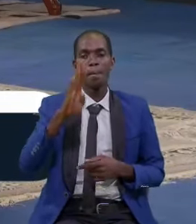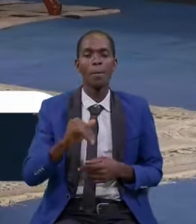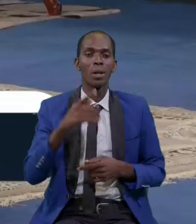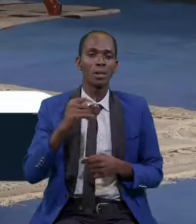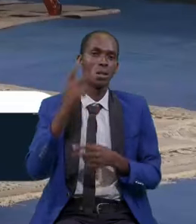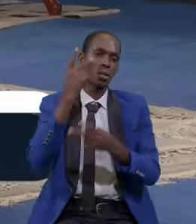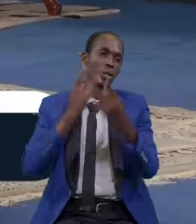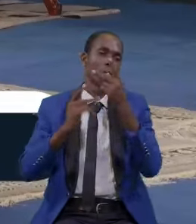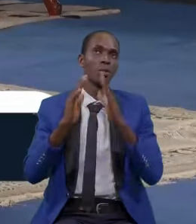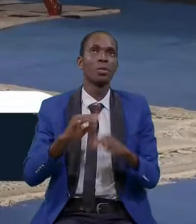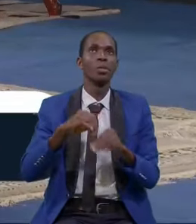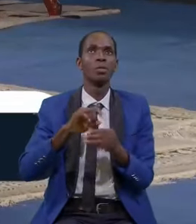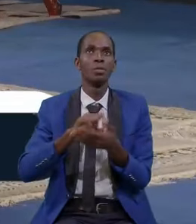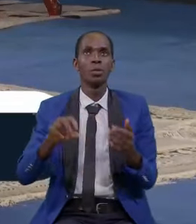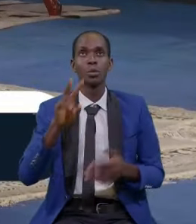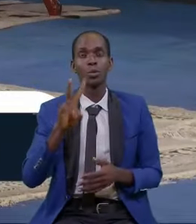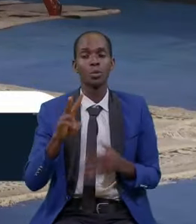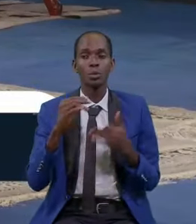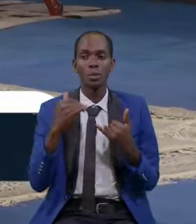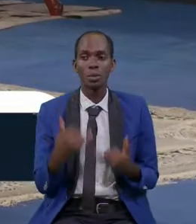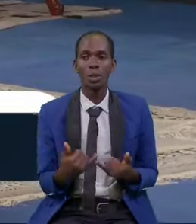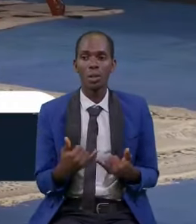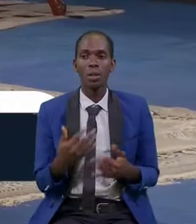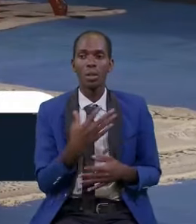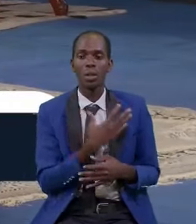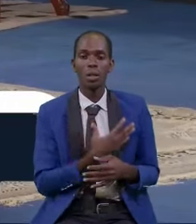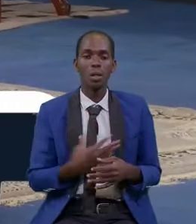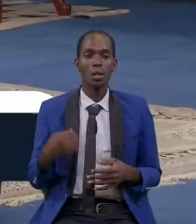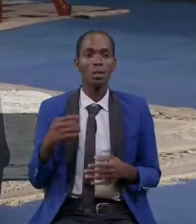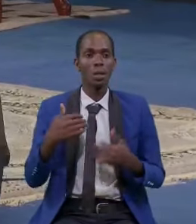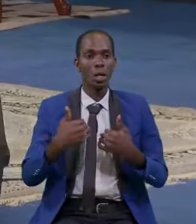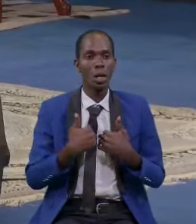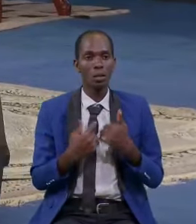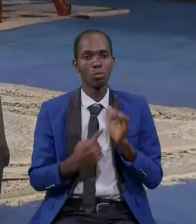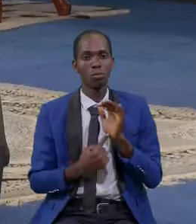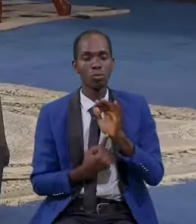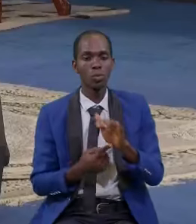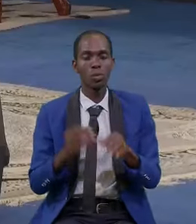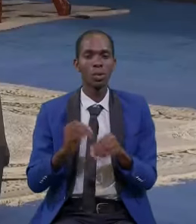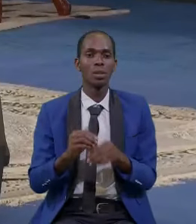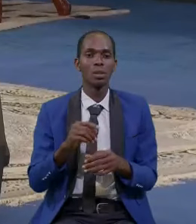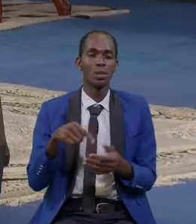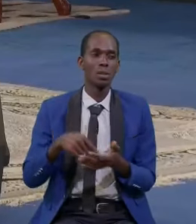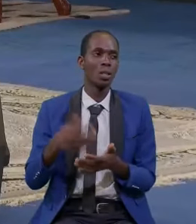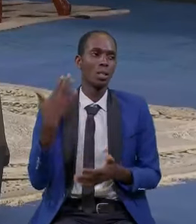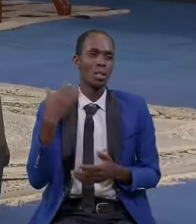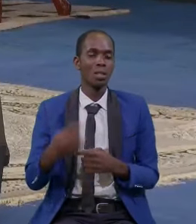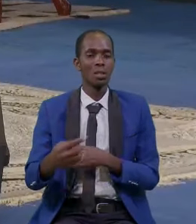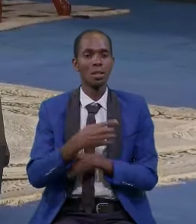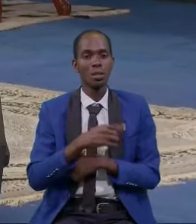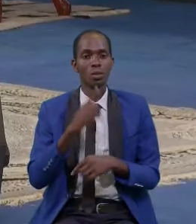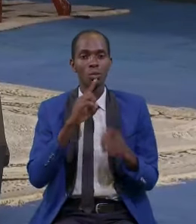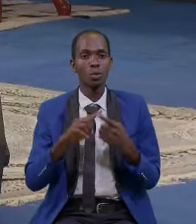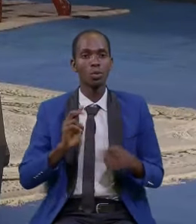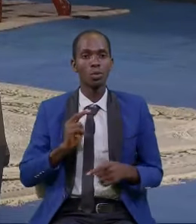Verse 2, now he has in these last days spoken unto us